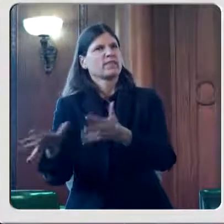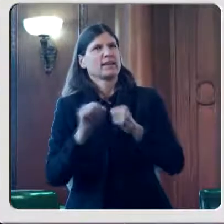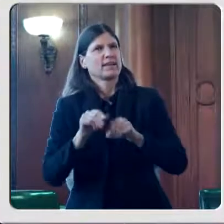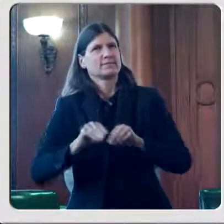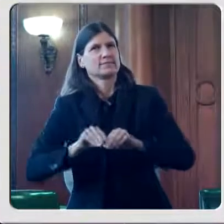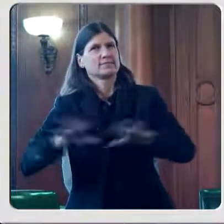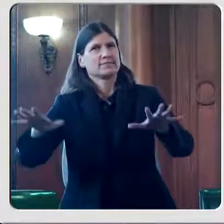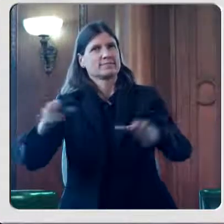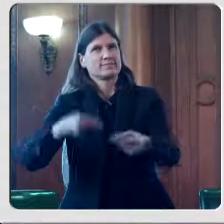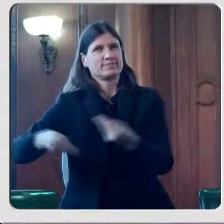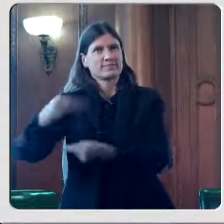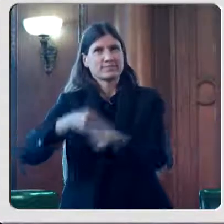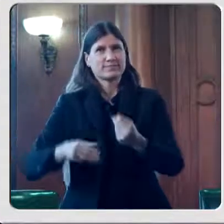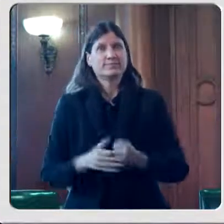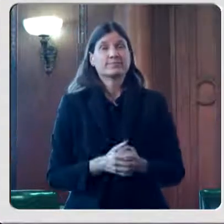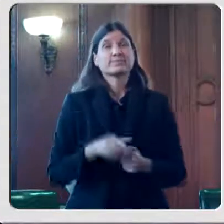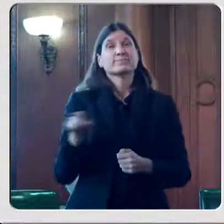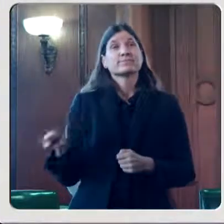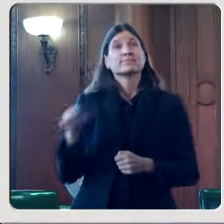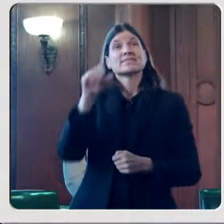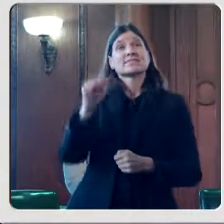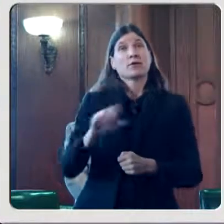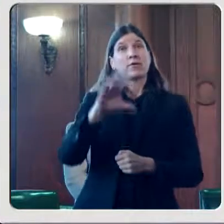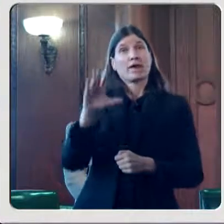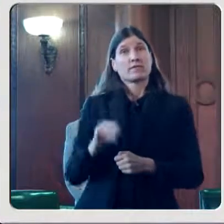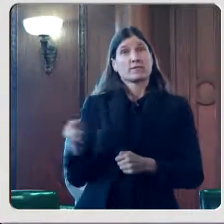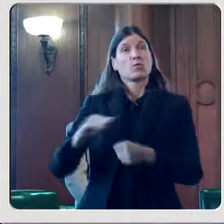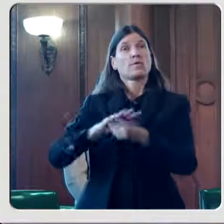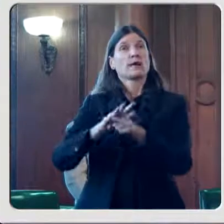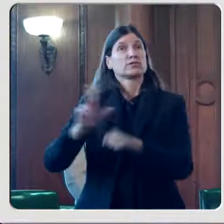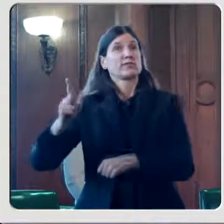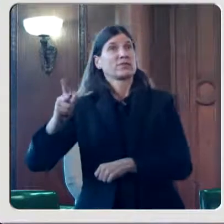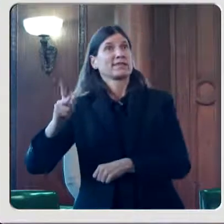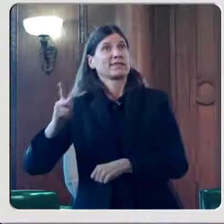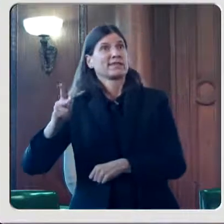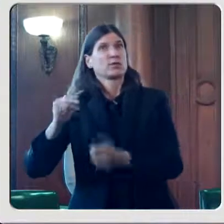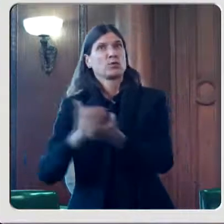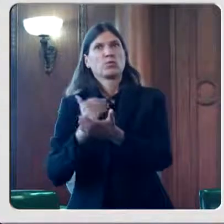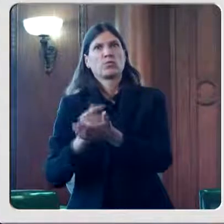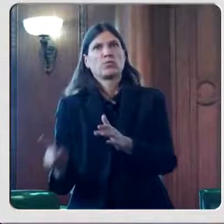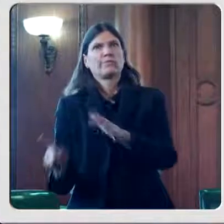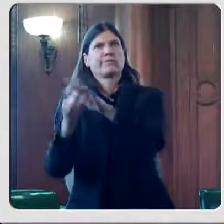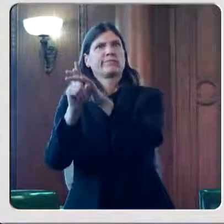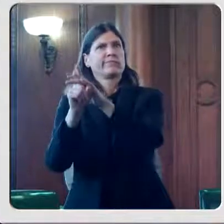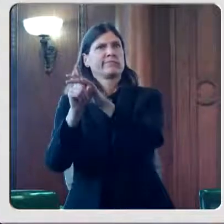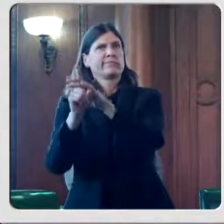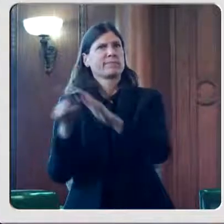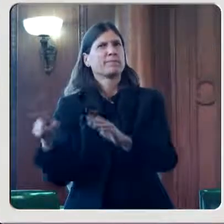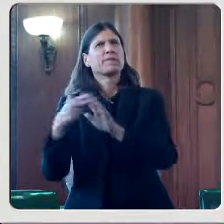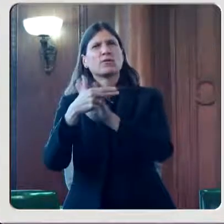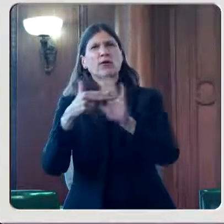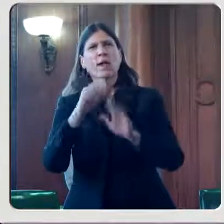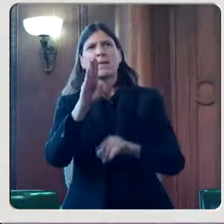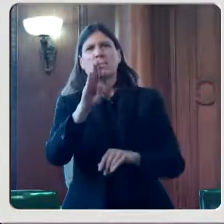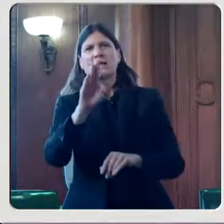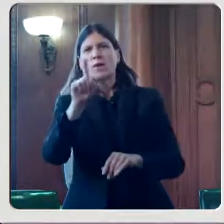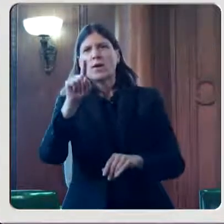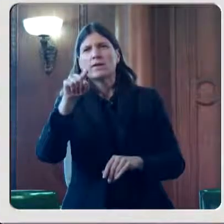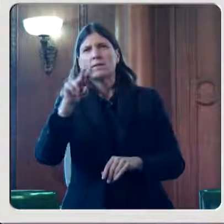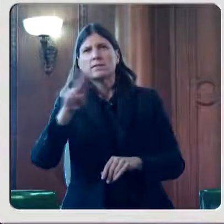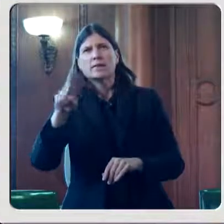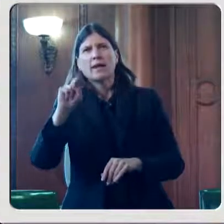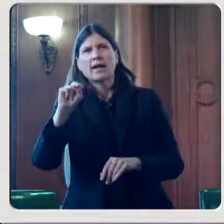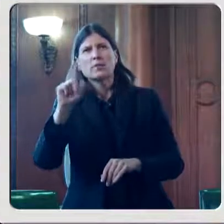B.1.351. Only 6 cases have been discovered in 3 different states in the United States, so it's really still kind of a